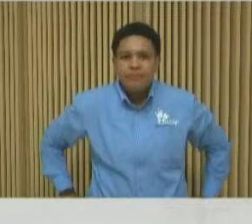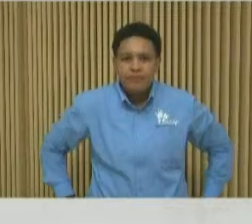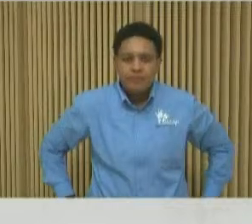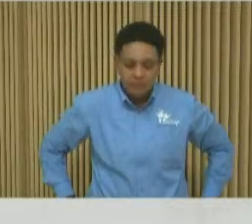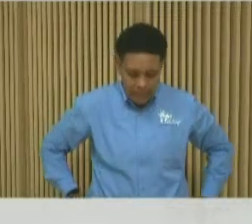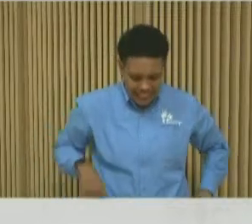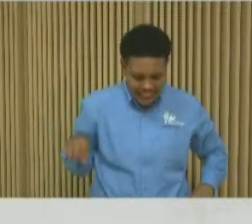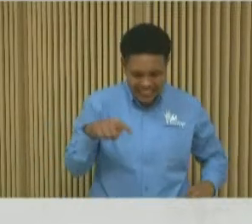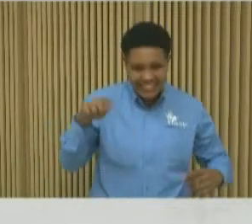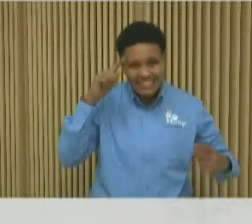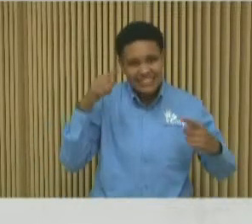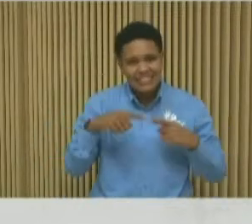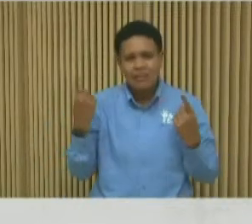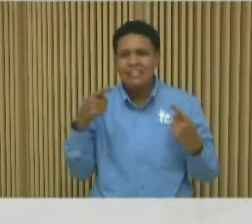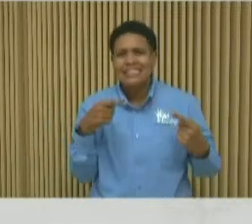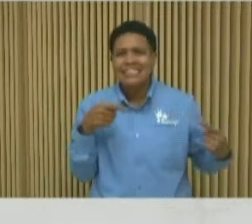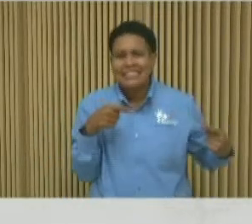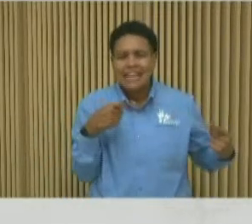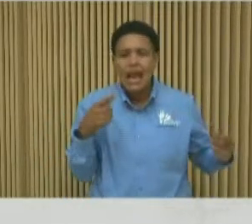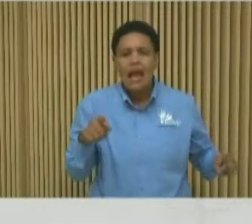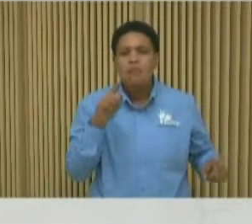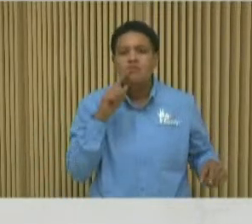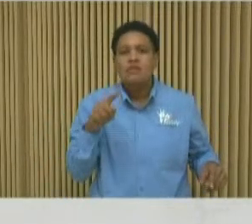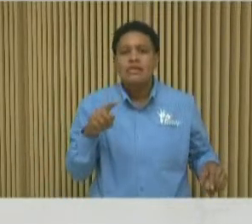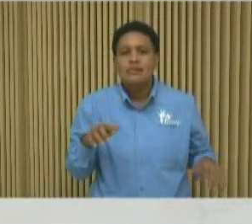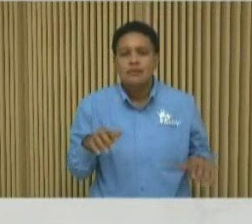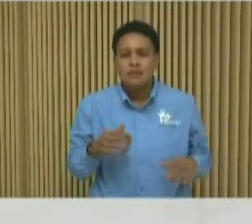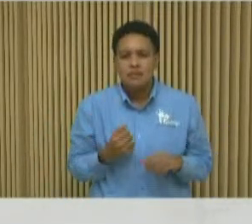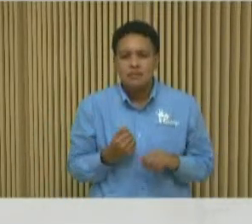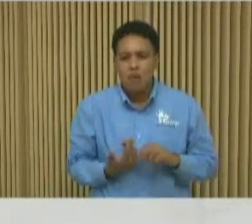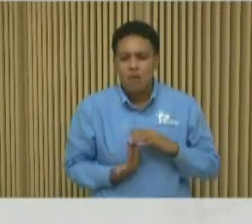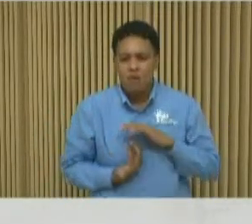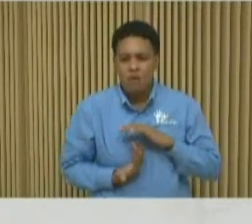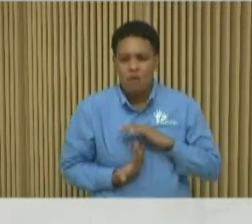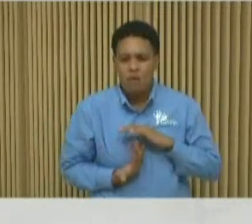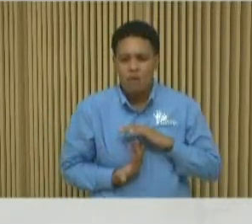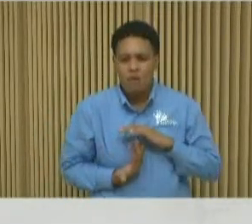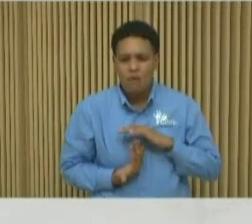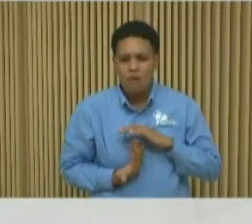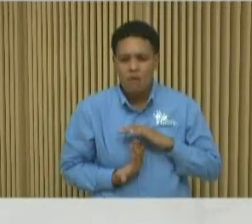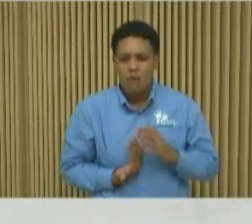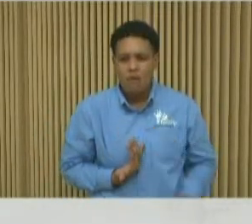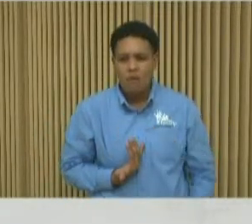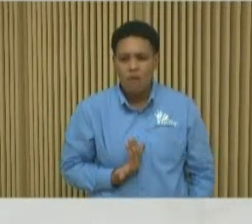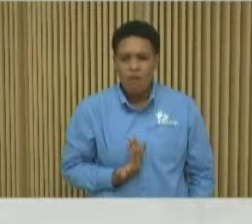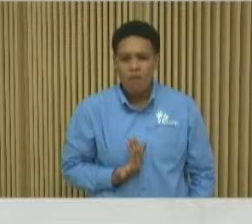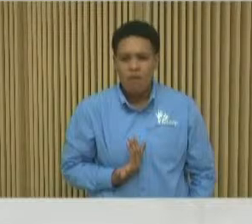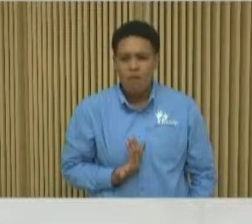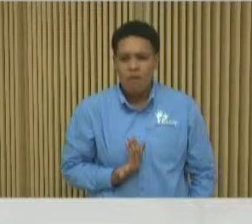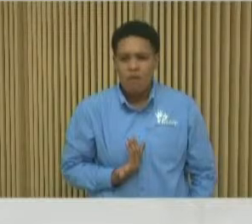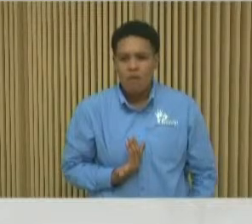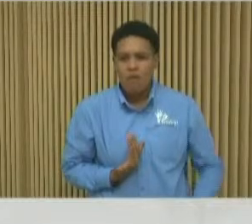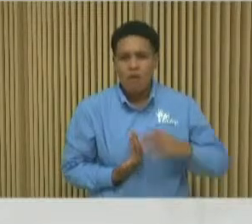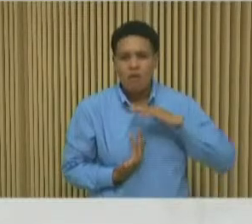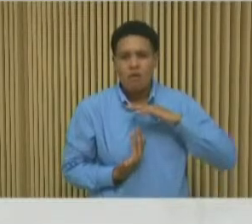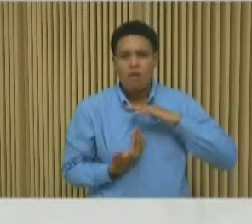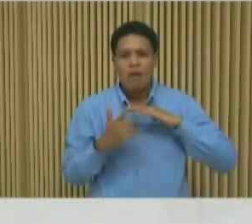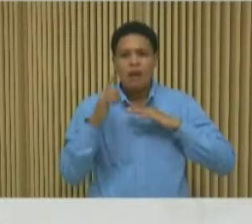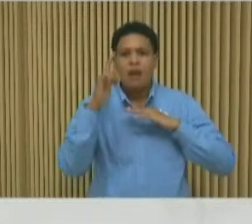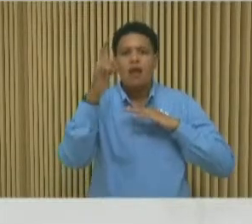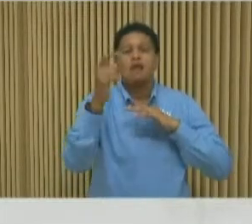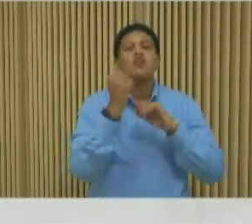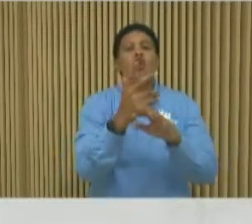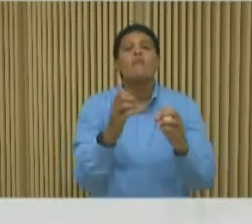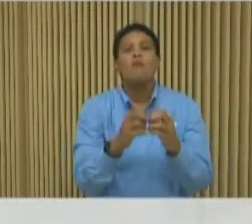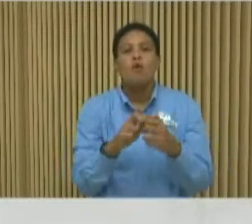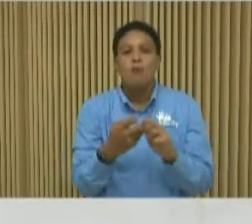These disagreements and difficulties simmer into greater problems. We have vaccine for